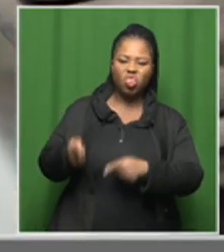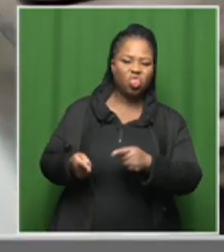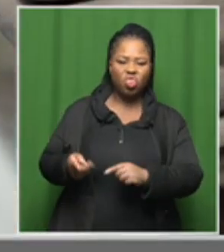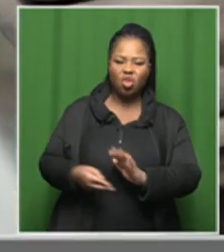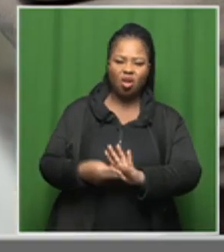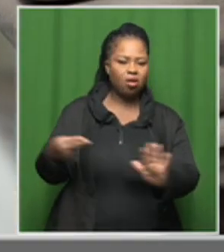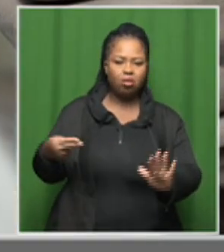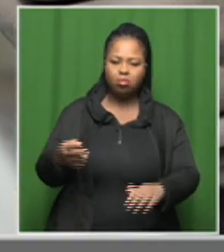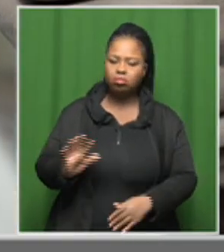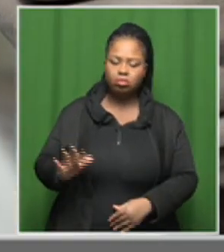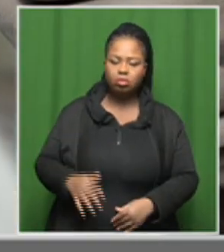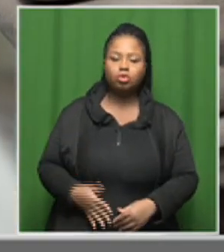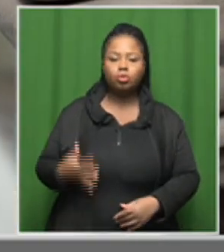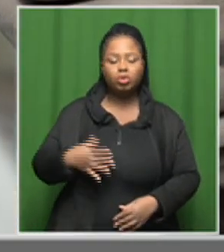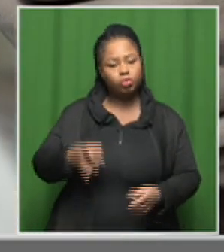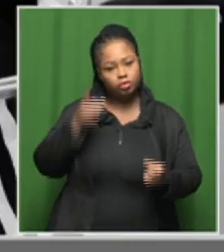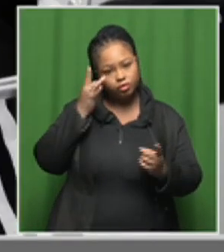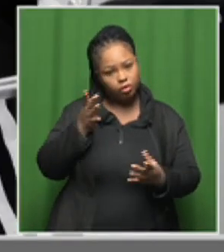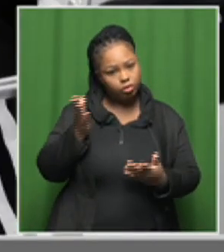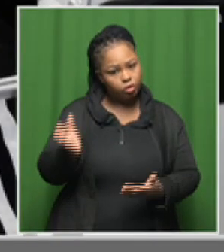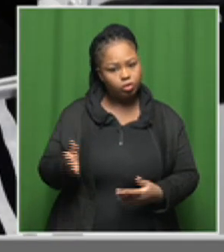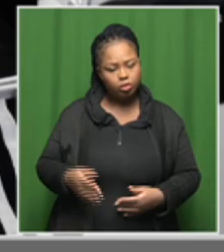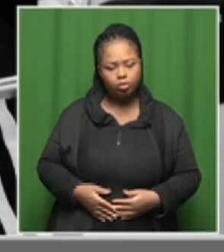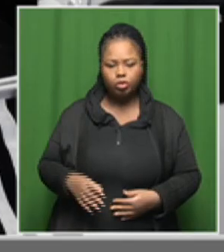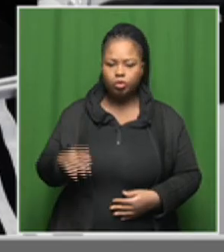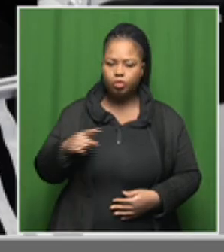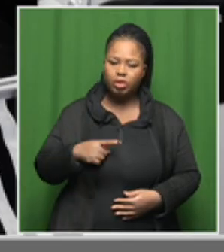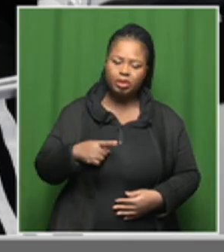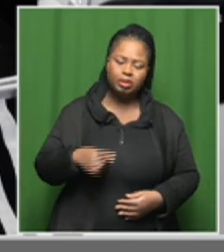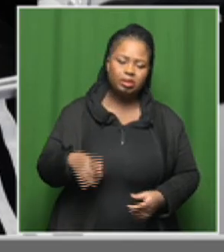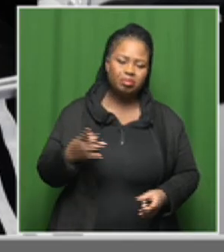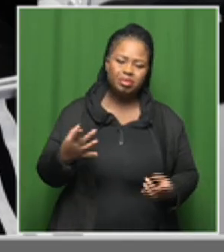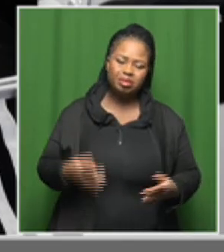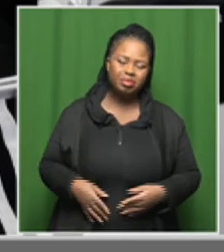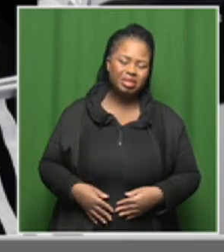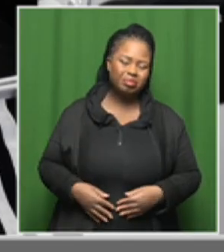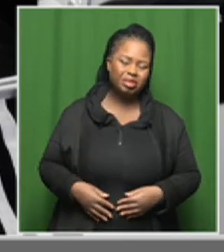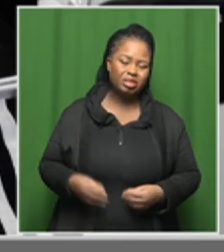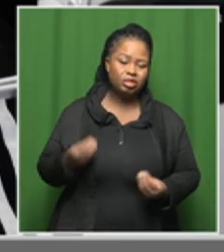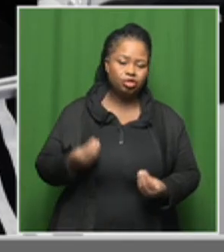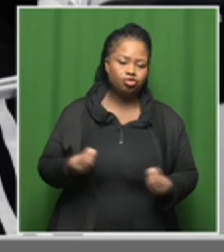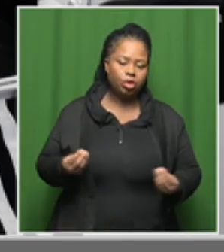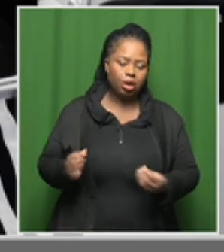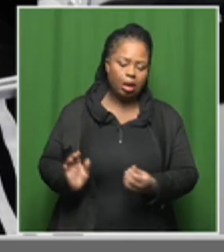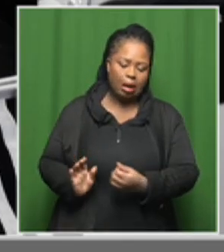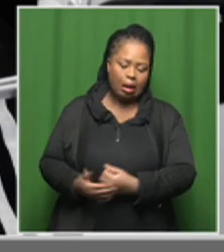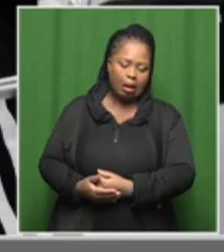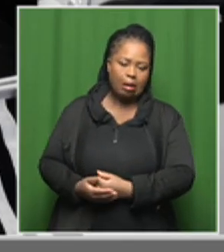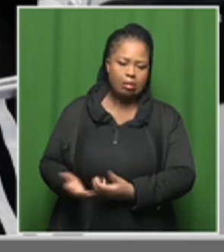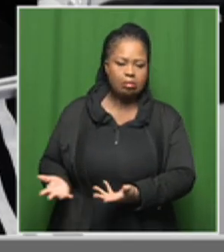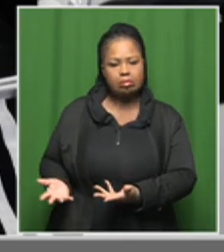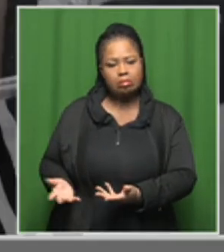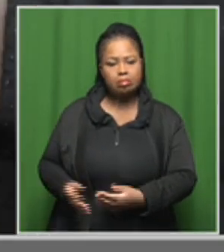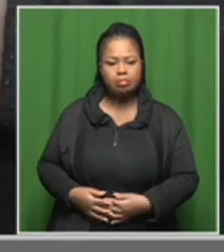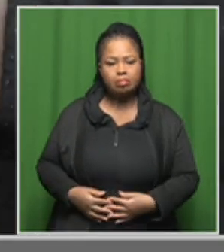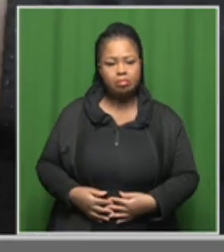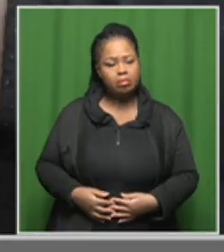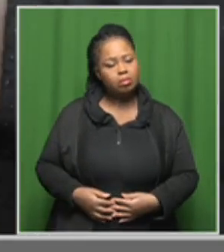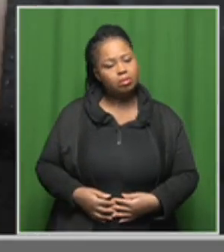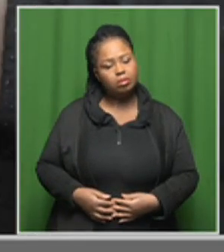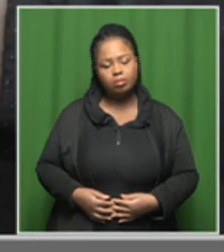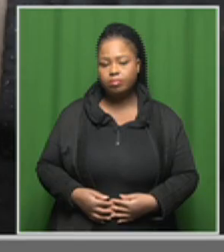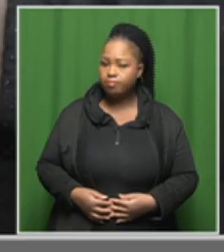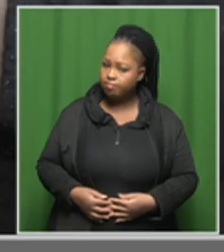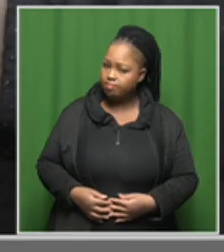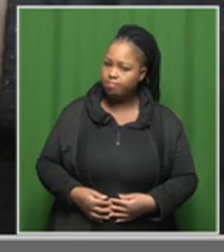really important message to get out there, so that this is sometimes what stops children from getting treatment, is they're hidden away. Yeah, amazing.